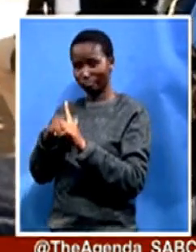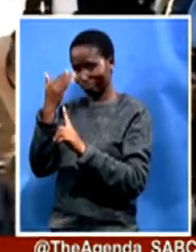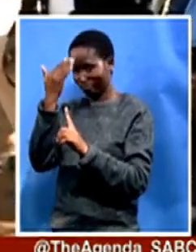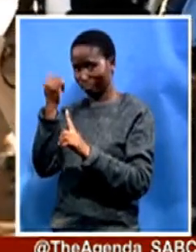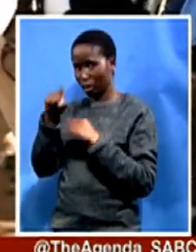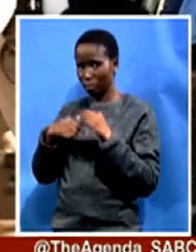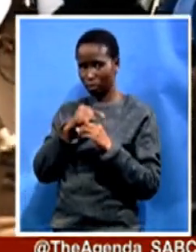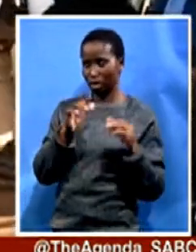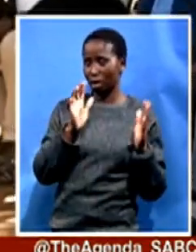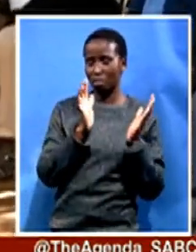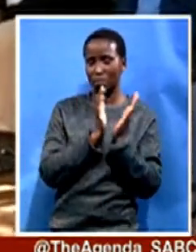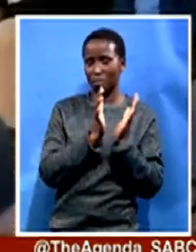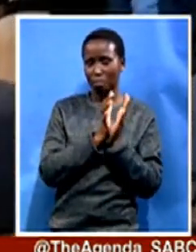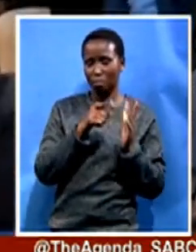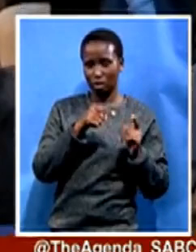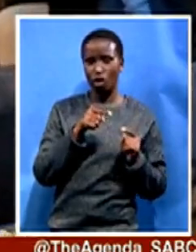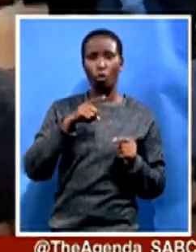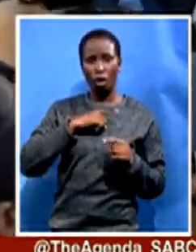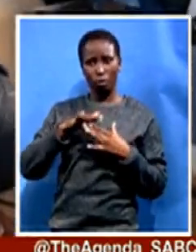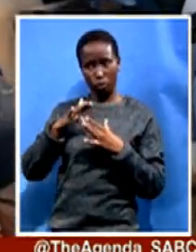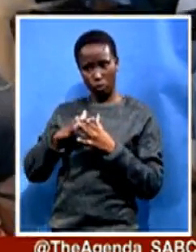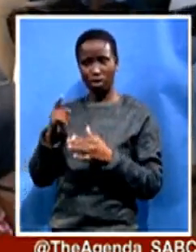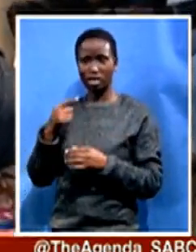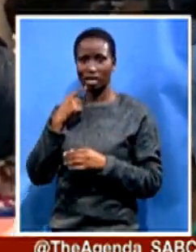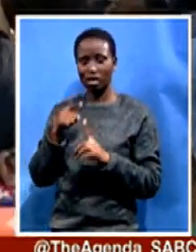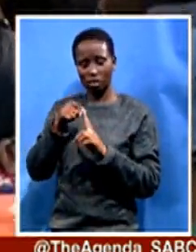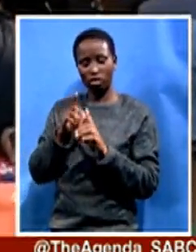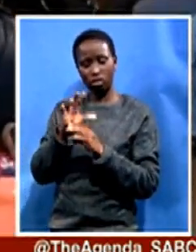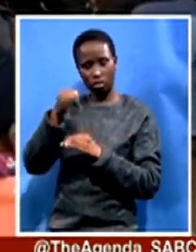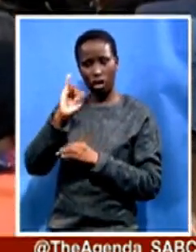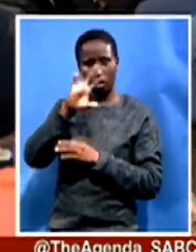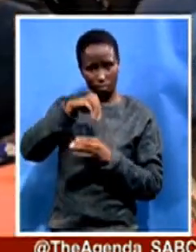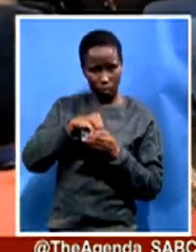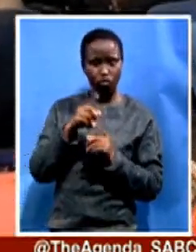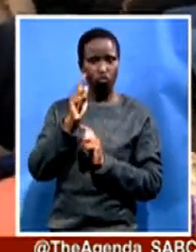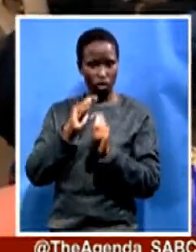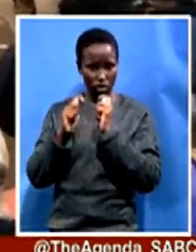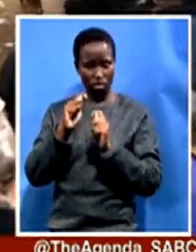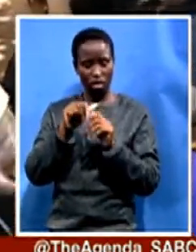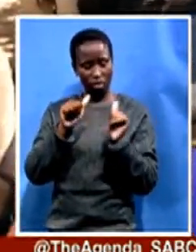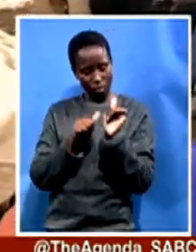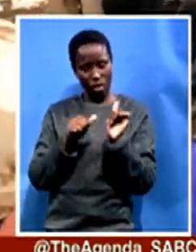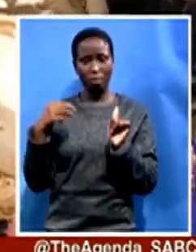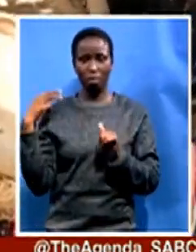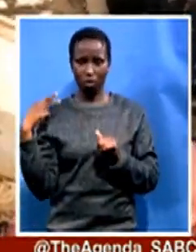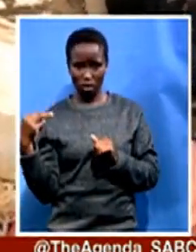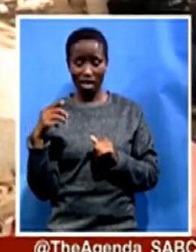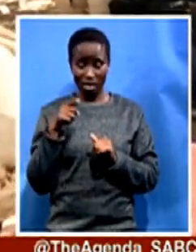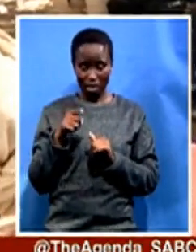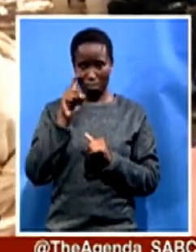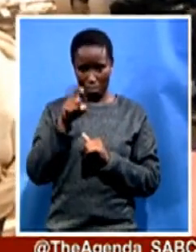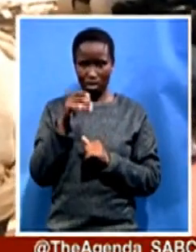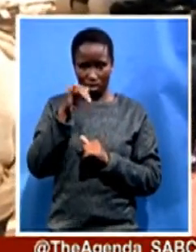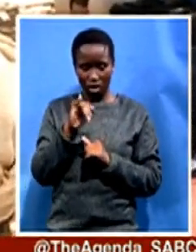himself as the traditional Prime Minister and a person who should be responsible in terms of communicating the message of